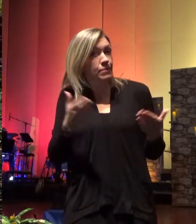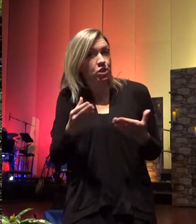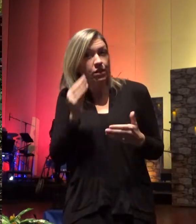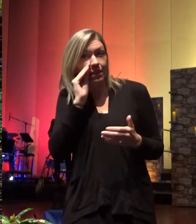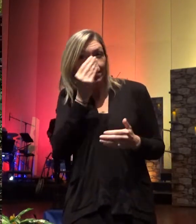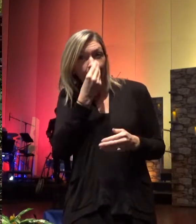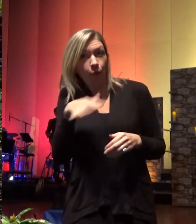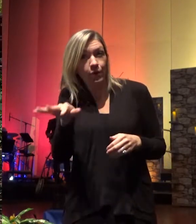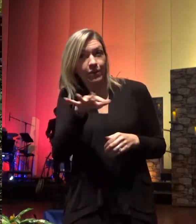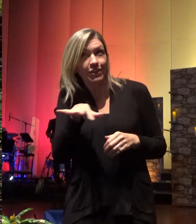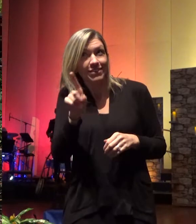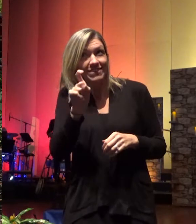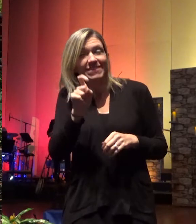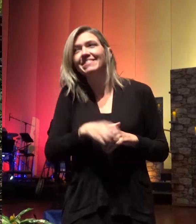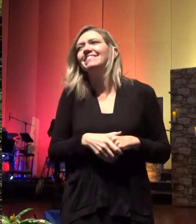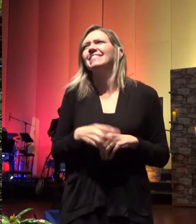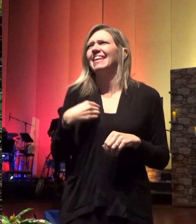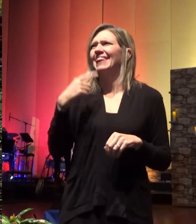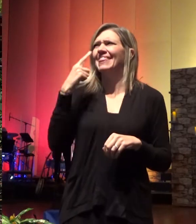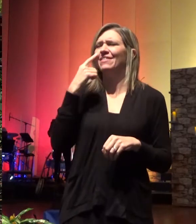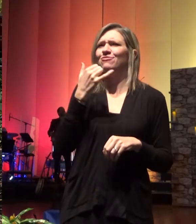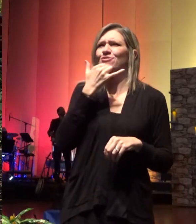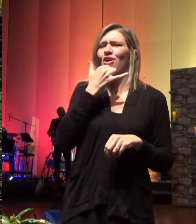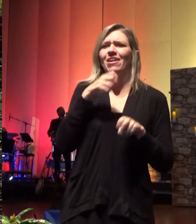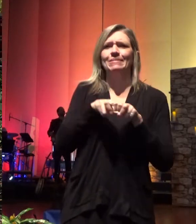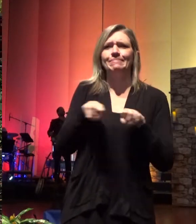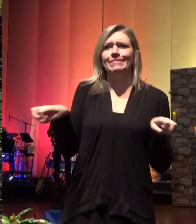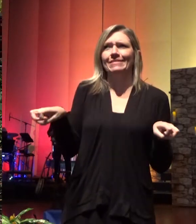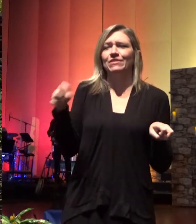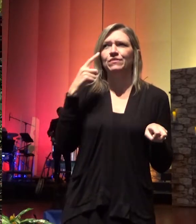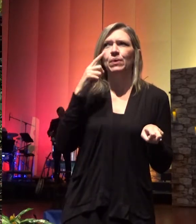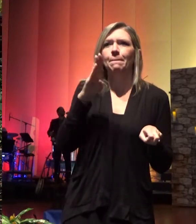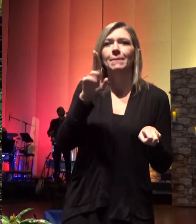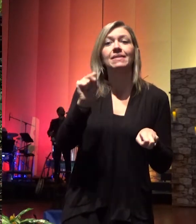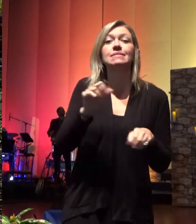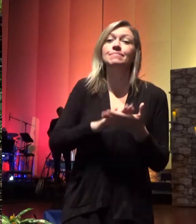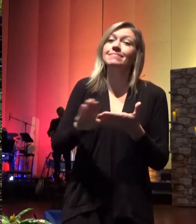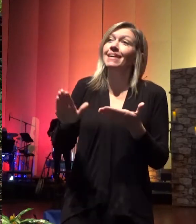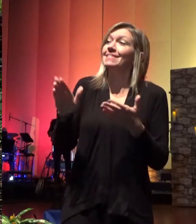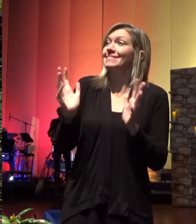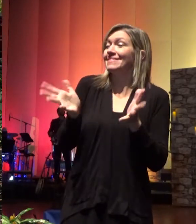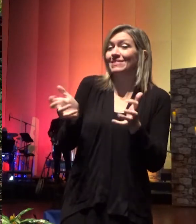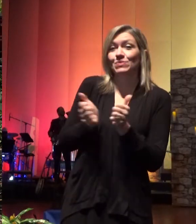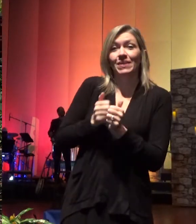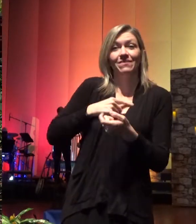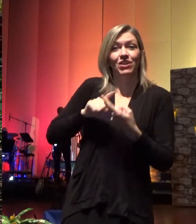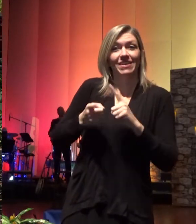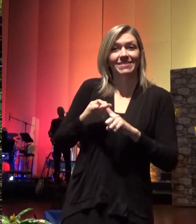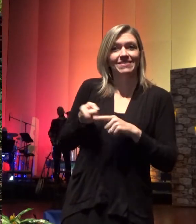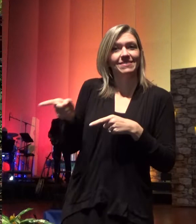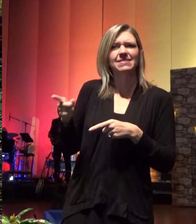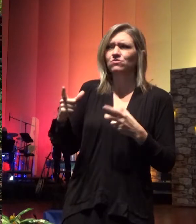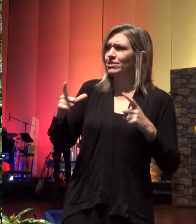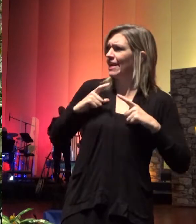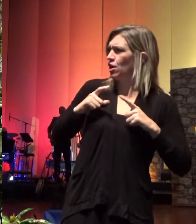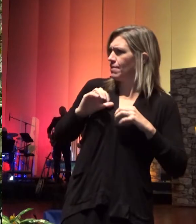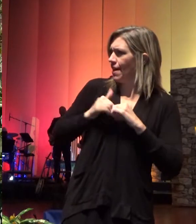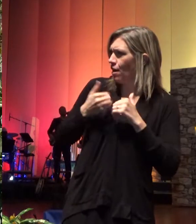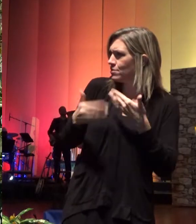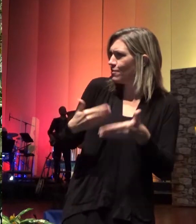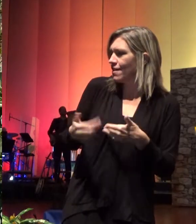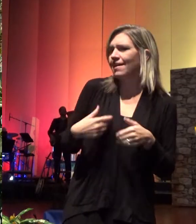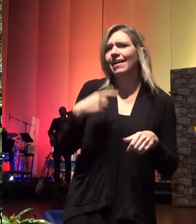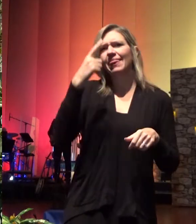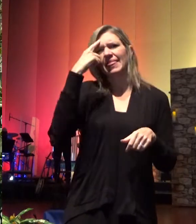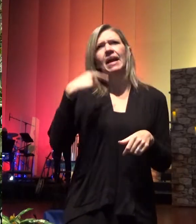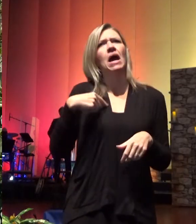Yeah. I think we might have got the wrong place for the bus, but it's been great sitting here with my friend Dr. Roger. How's the retirement thing going? I think